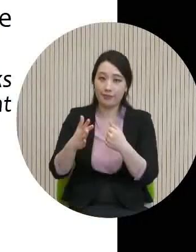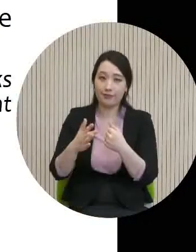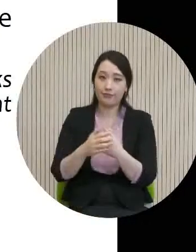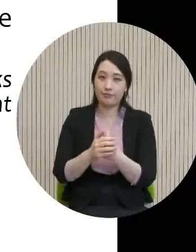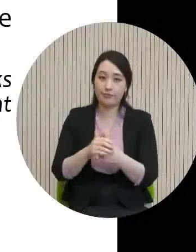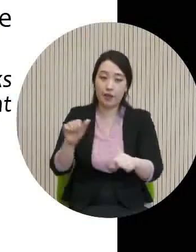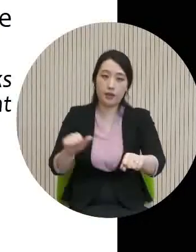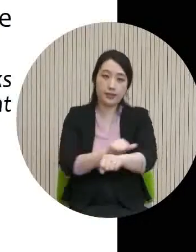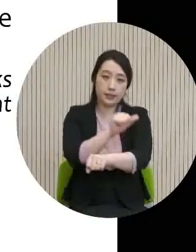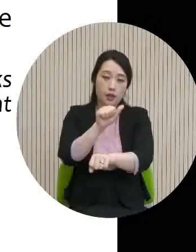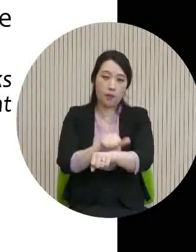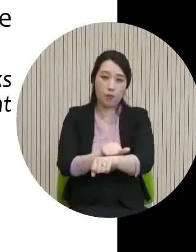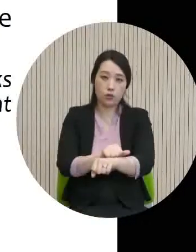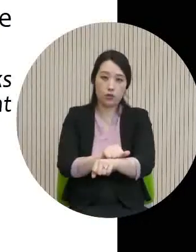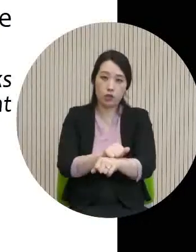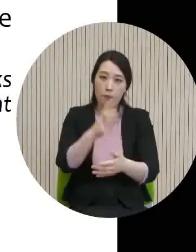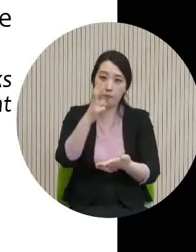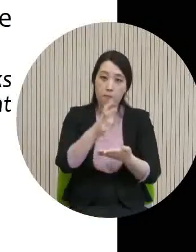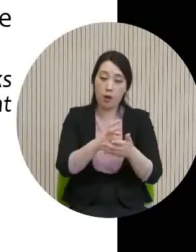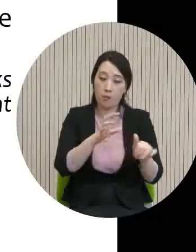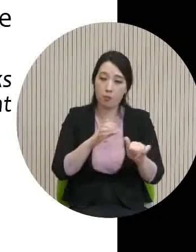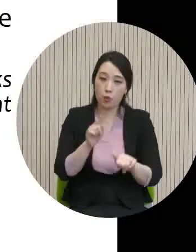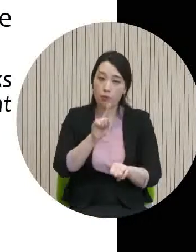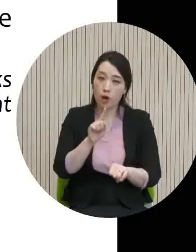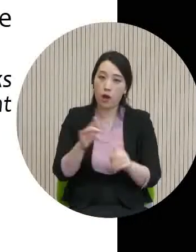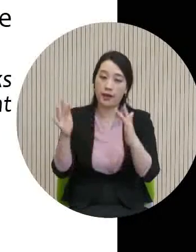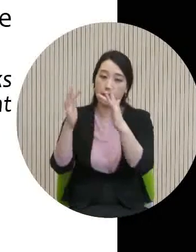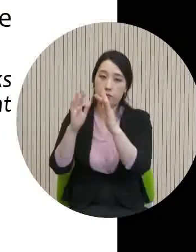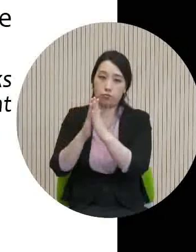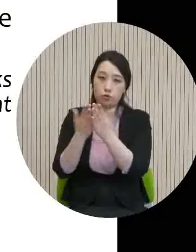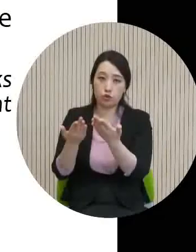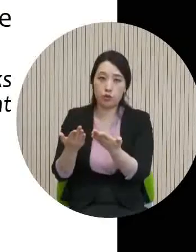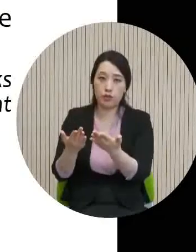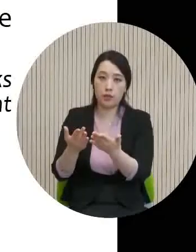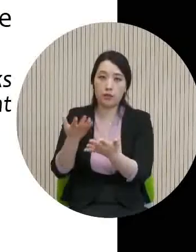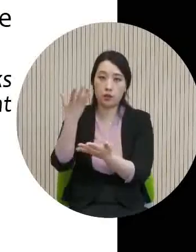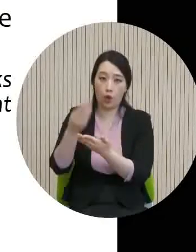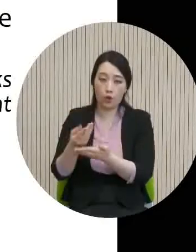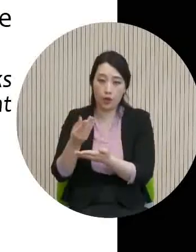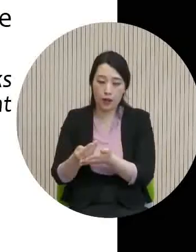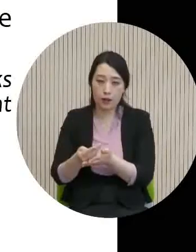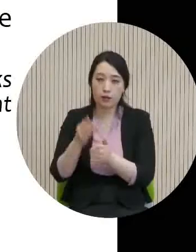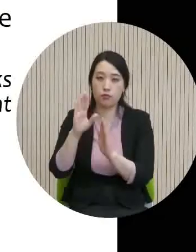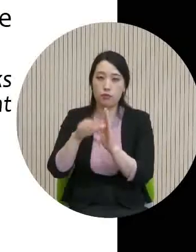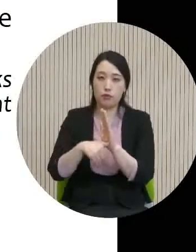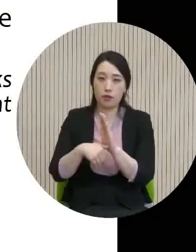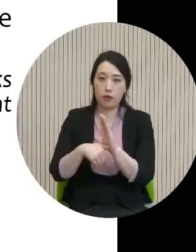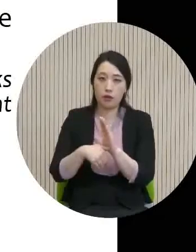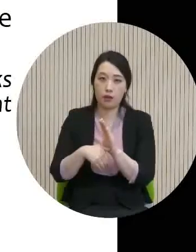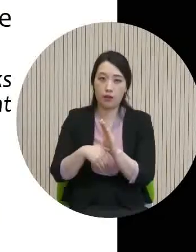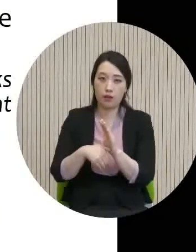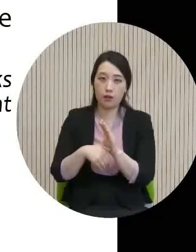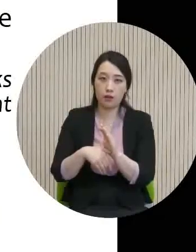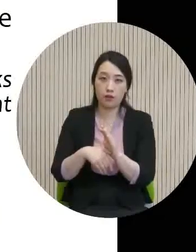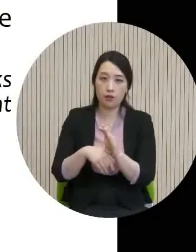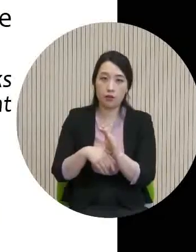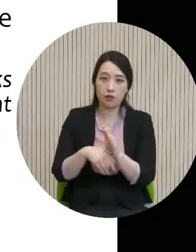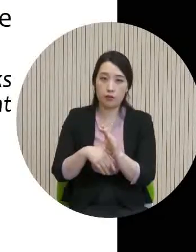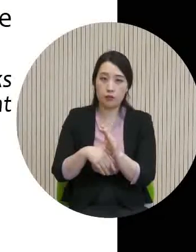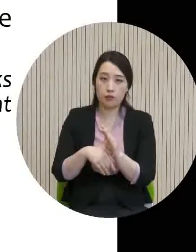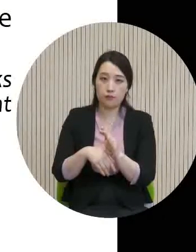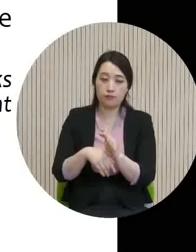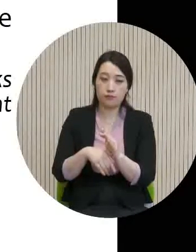where if an e-book is to be deposited, it has to be deposited in the format that is determined by the